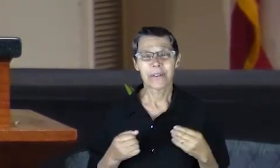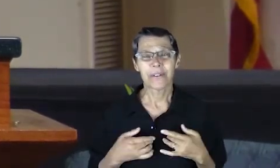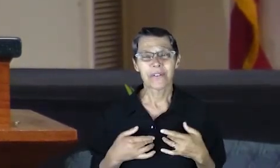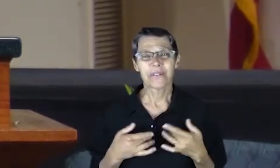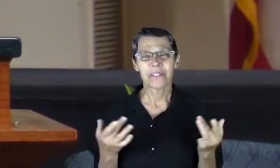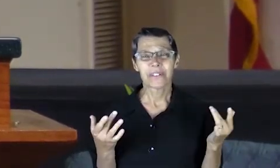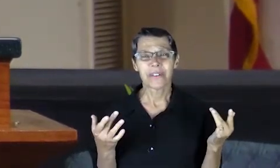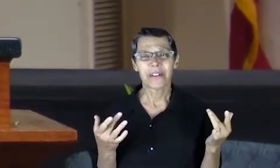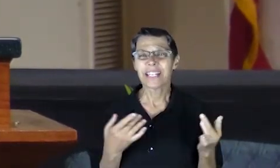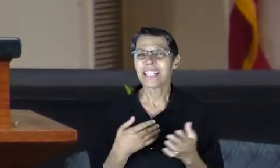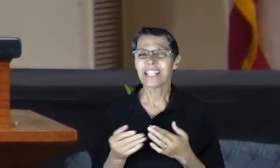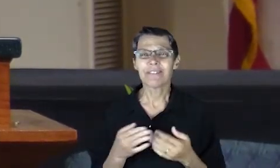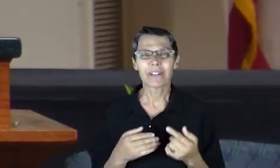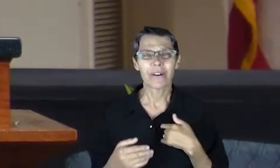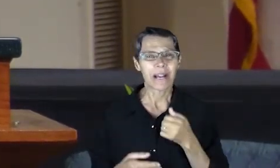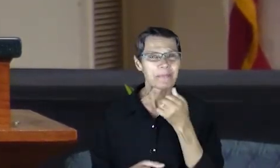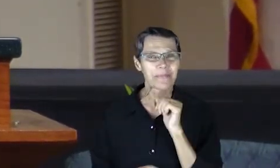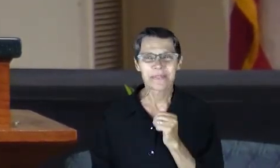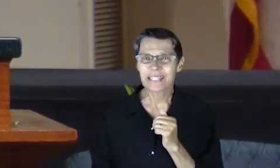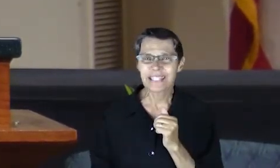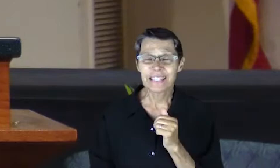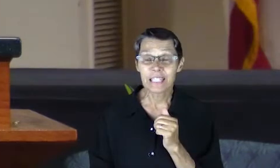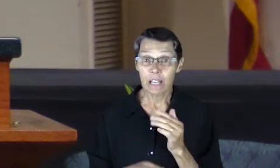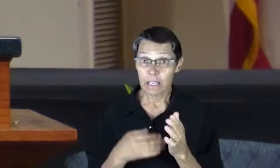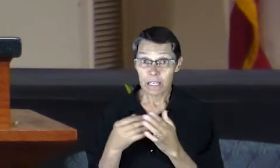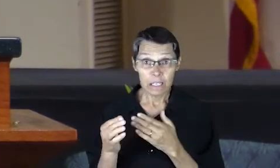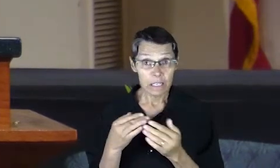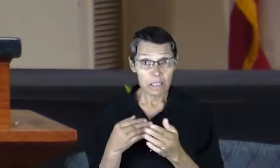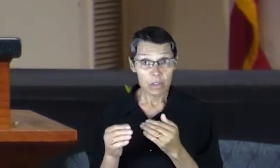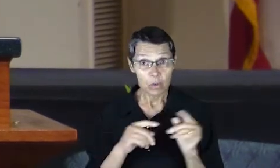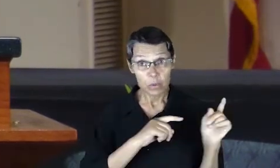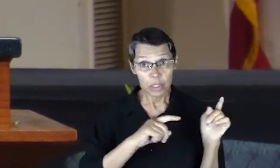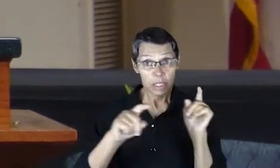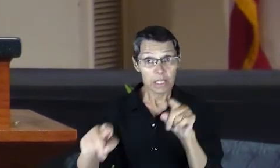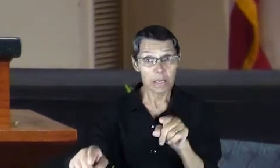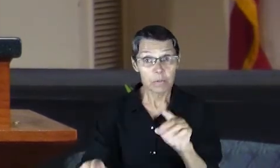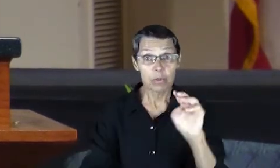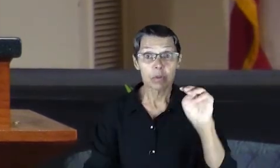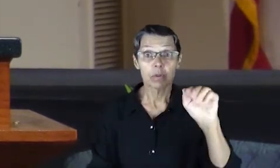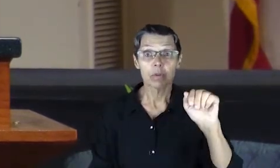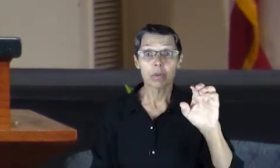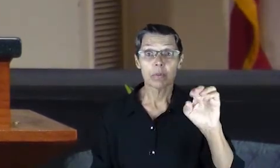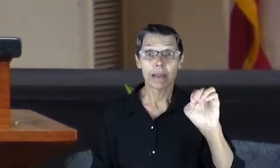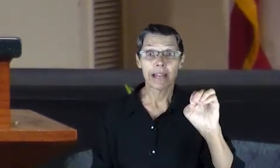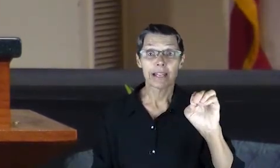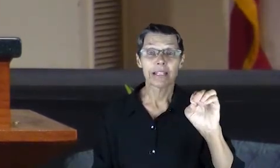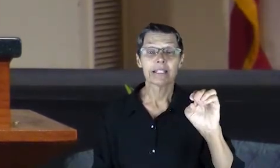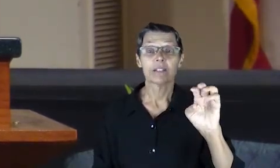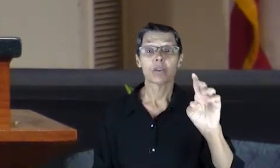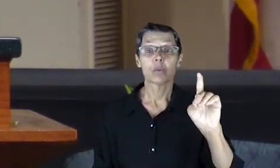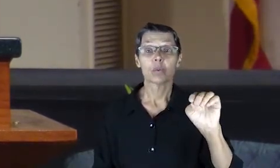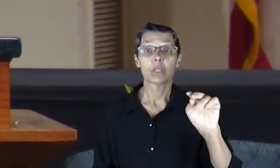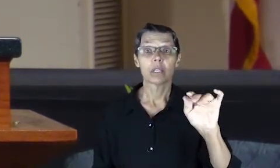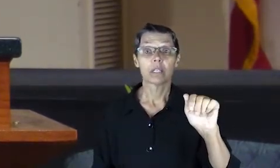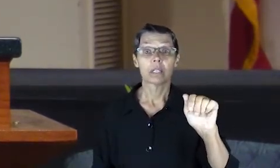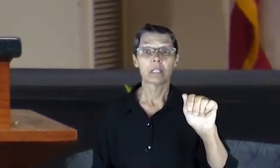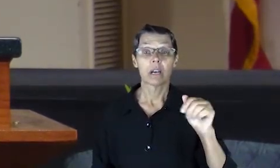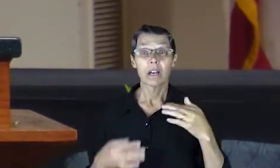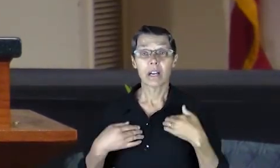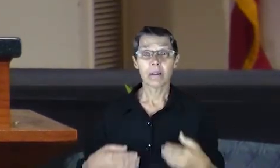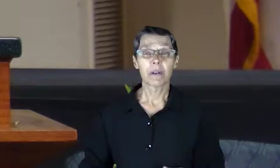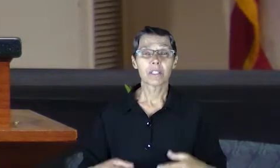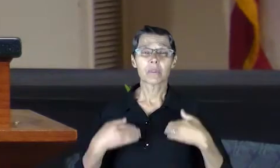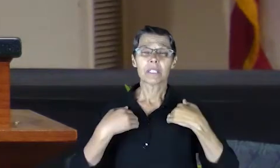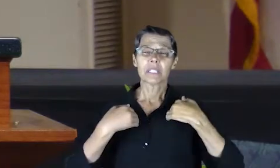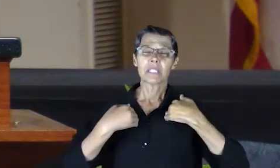am overjoyed in all our affliction. For even when we came into Macedonia, our bodies had no rest, but we